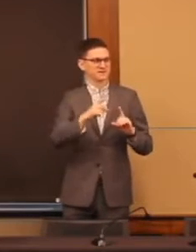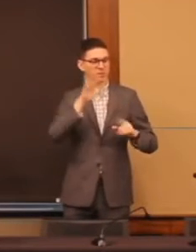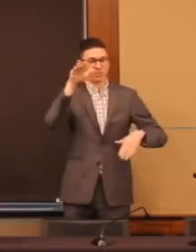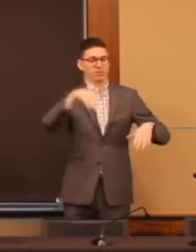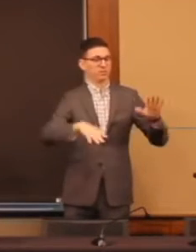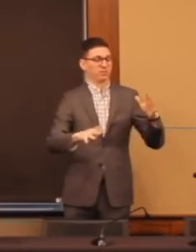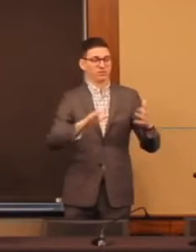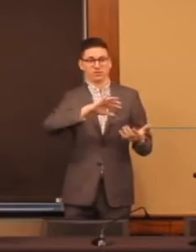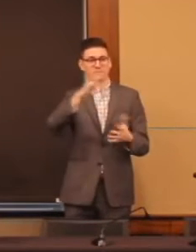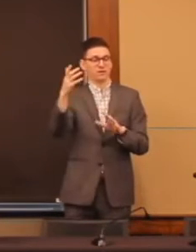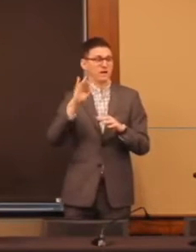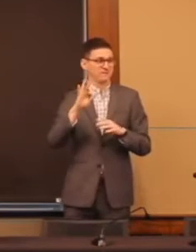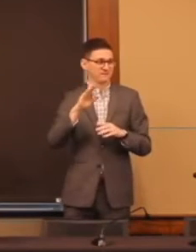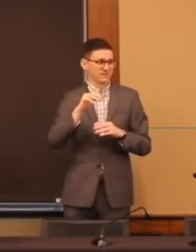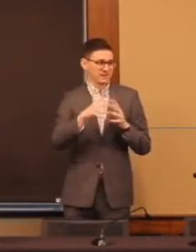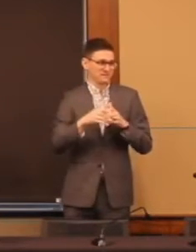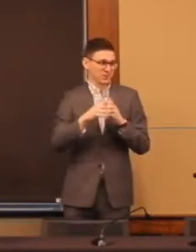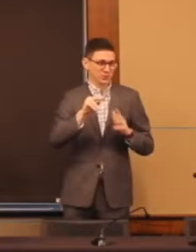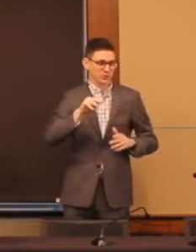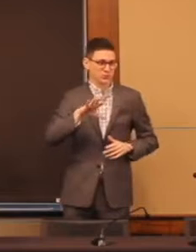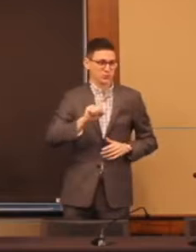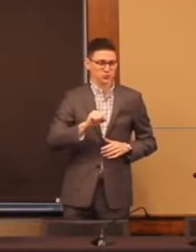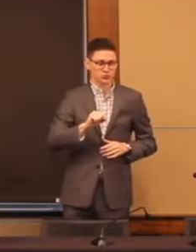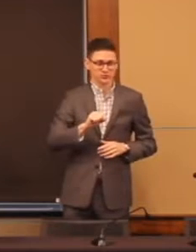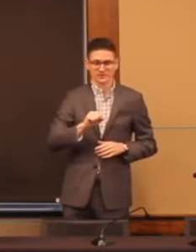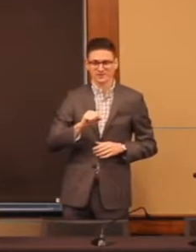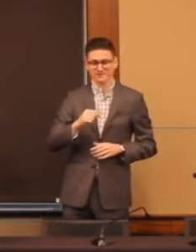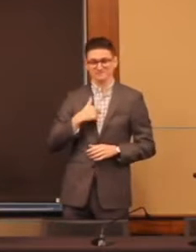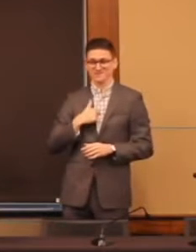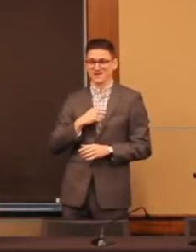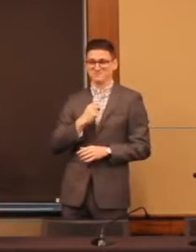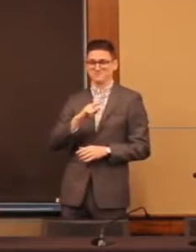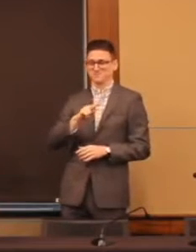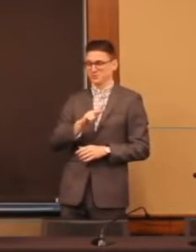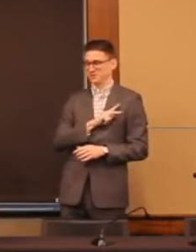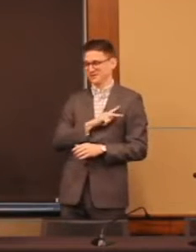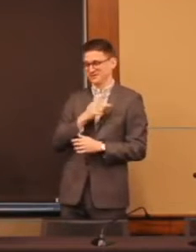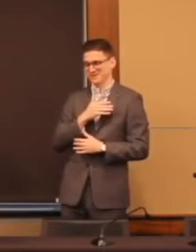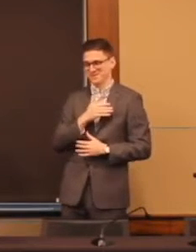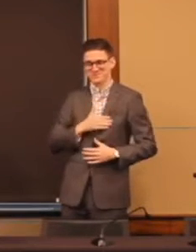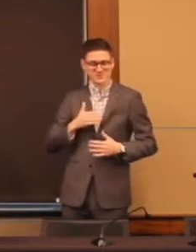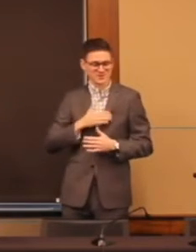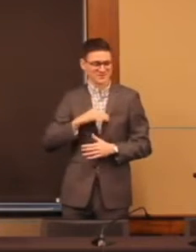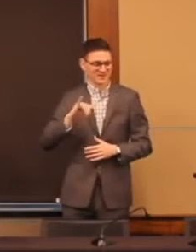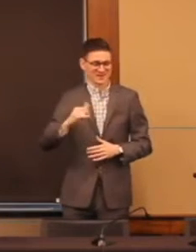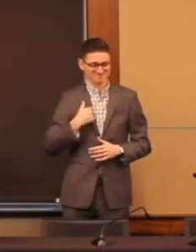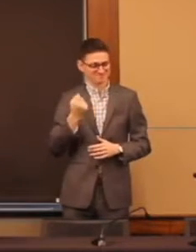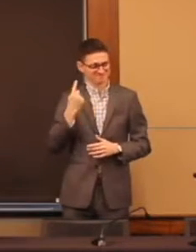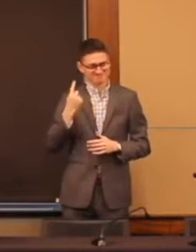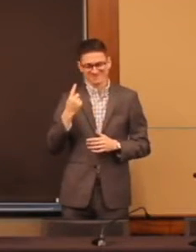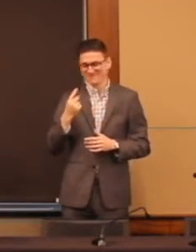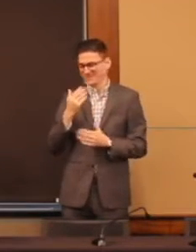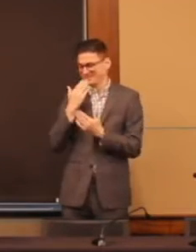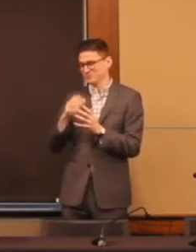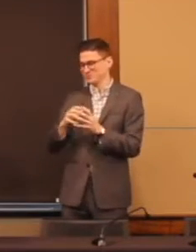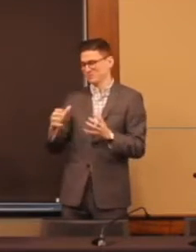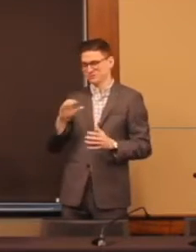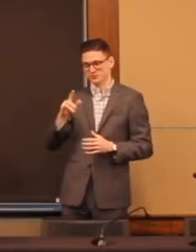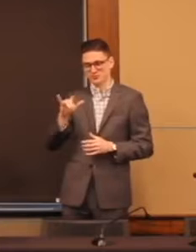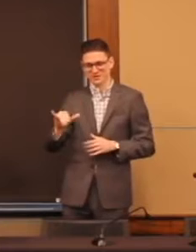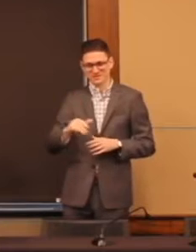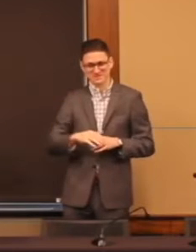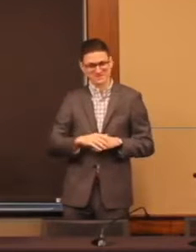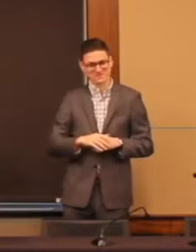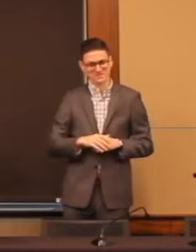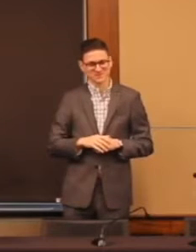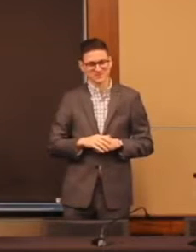haywire of American news." I personally appreciate that so much, Judy. In preparing for